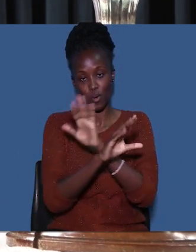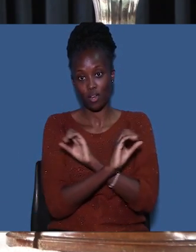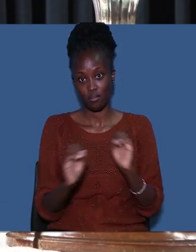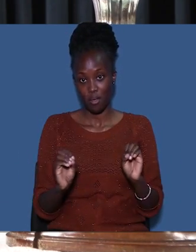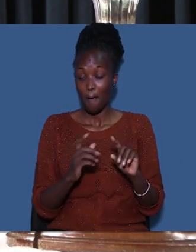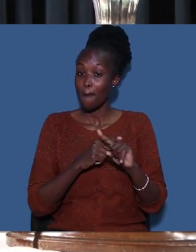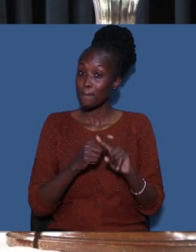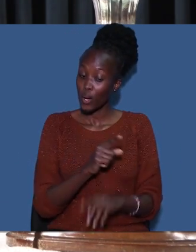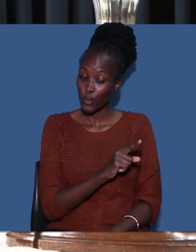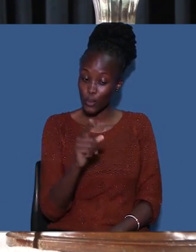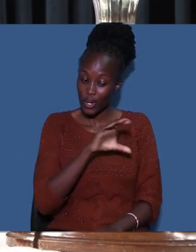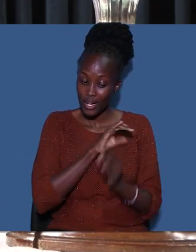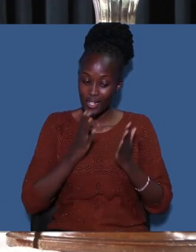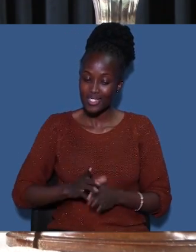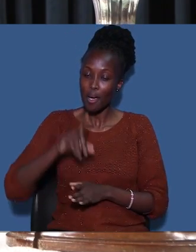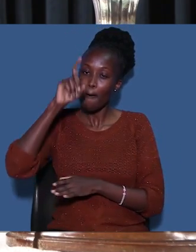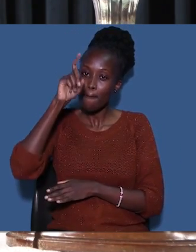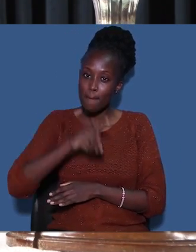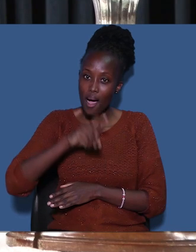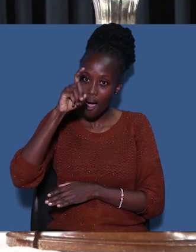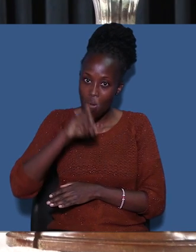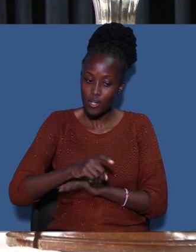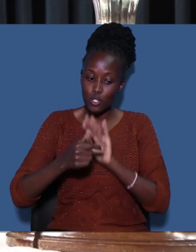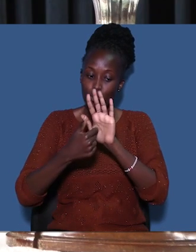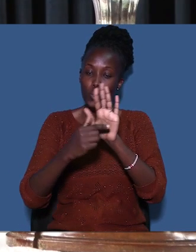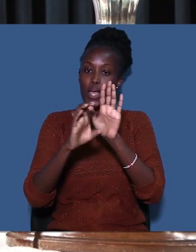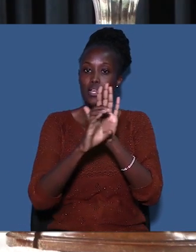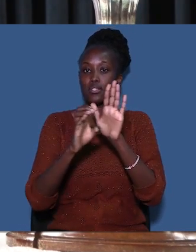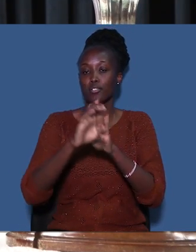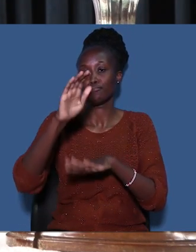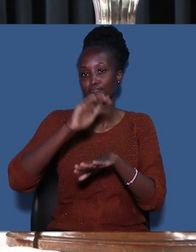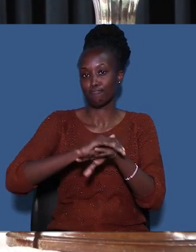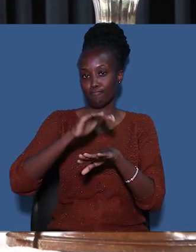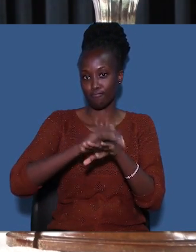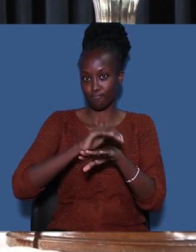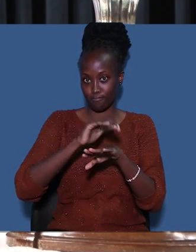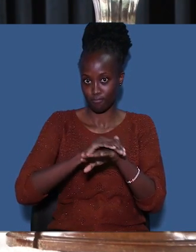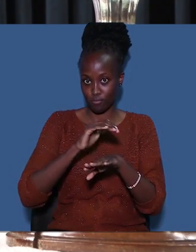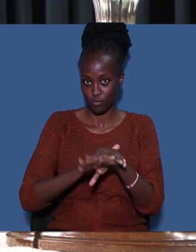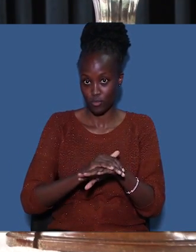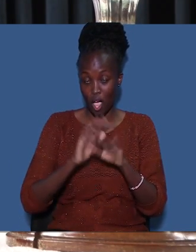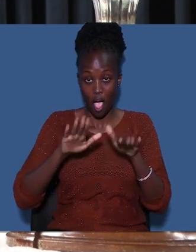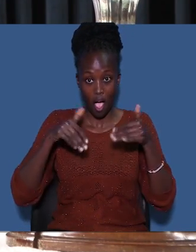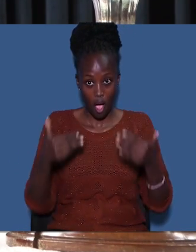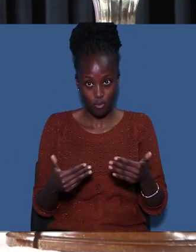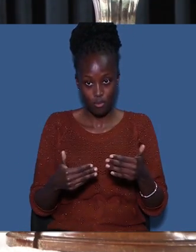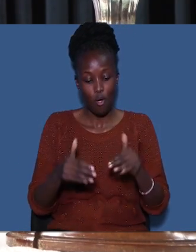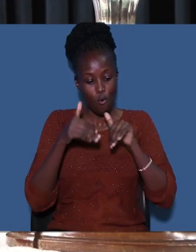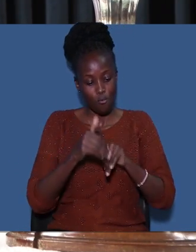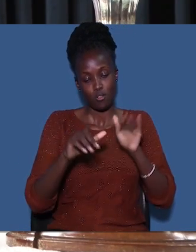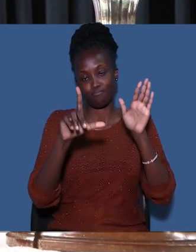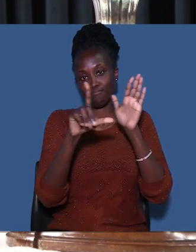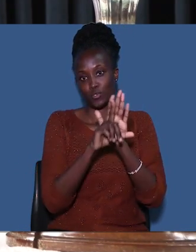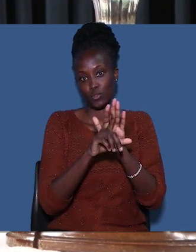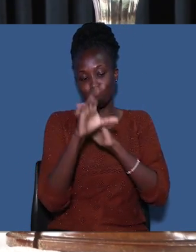season, not in practicing lawlessness, but by setting a good example as those that uphold the law laws of the